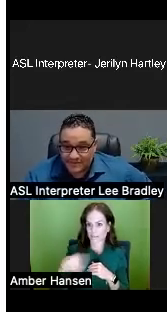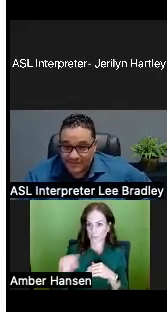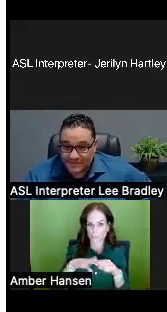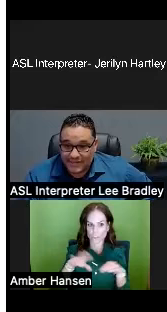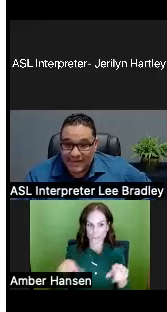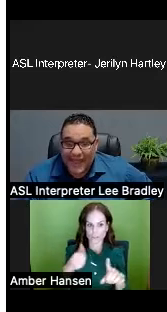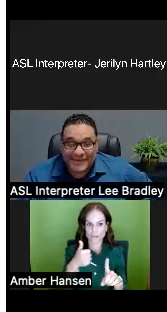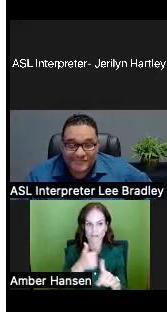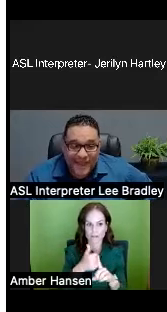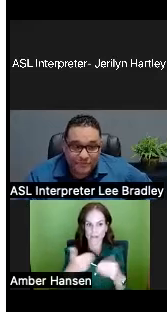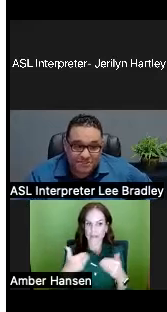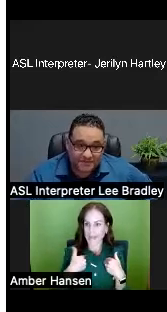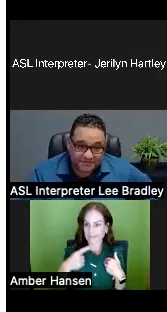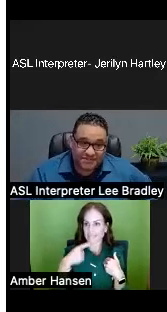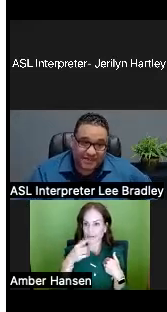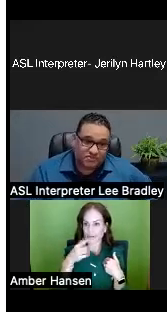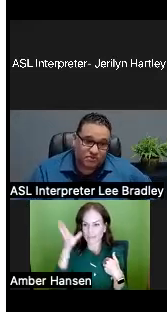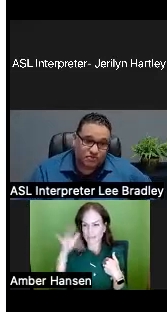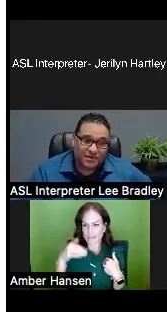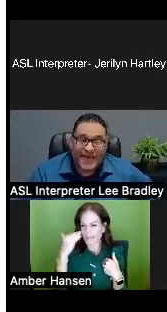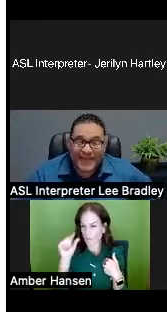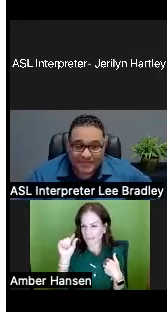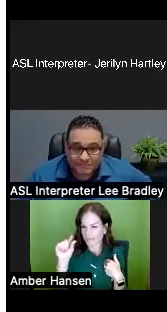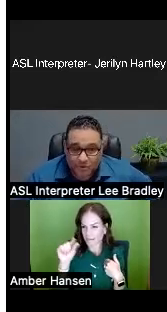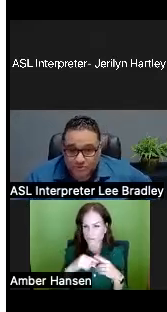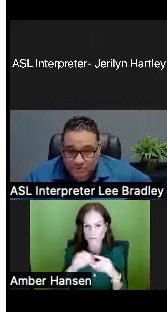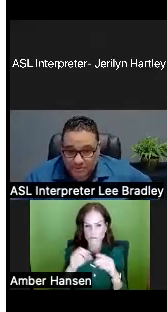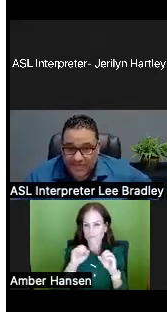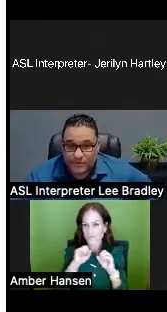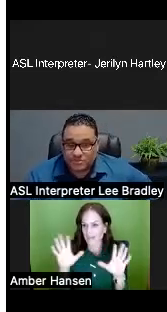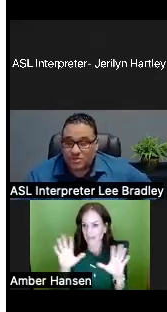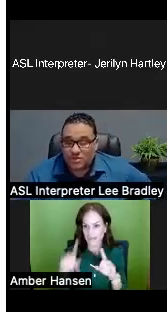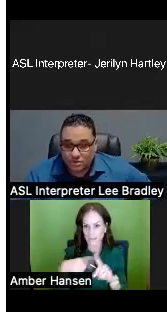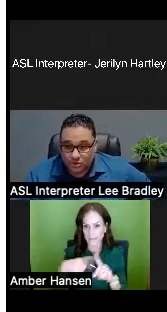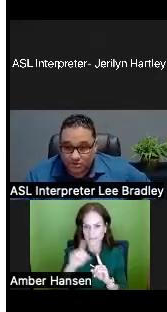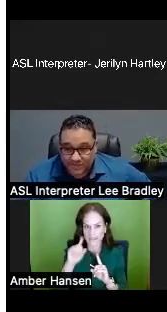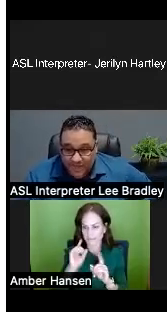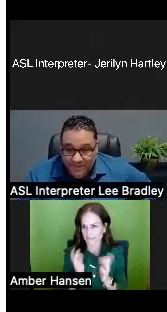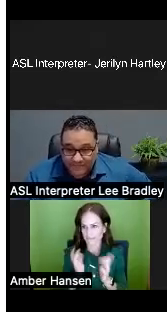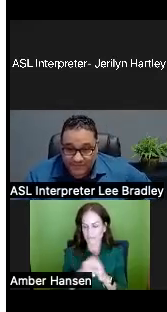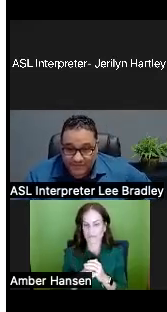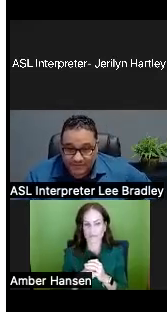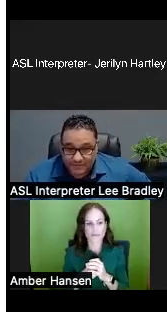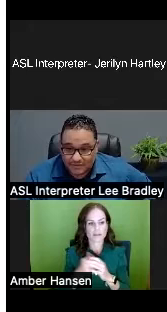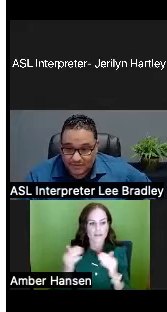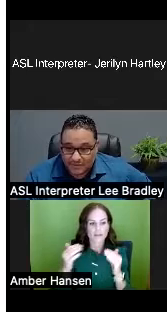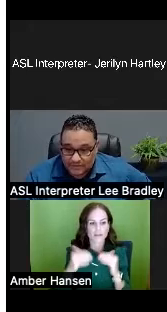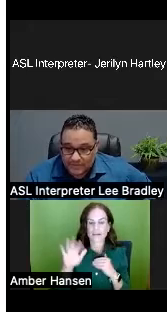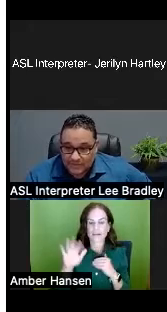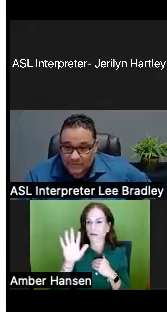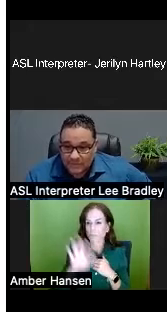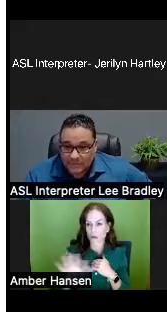And 95% of deaf children lack exposure to language early in life.